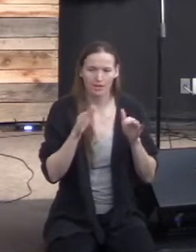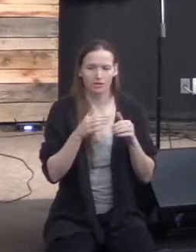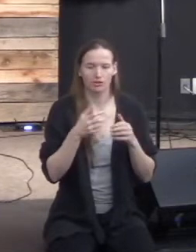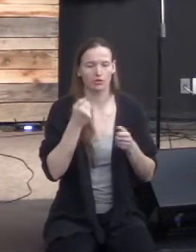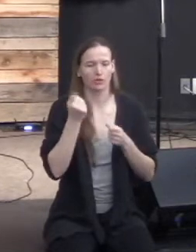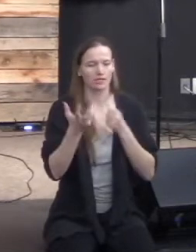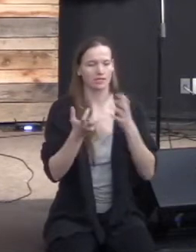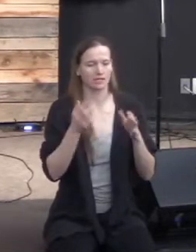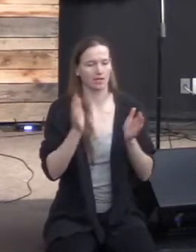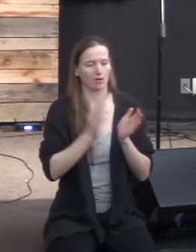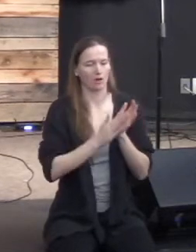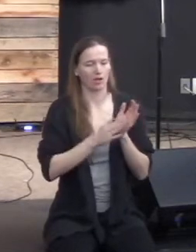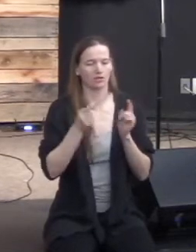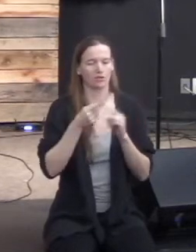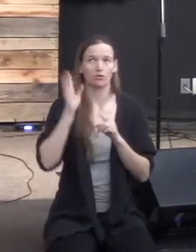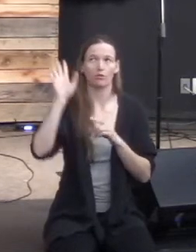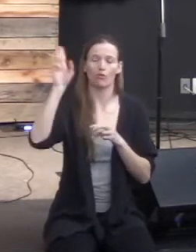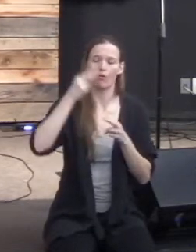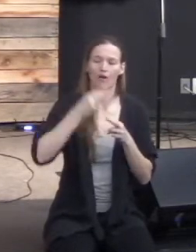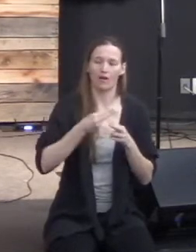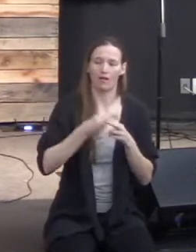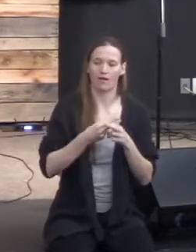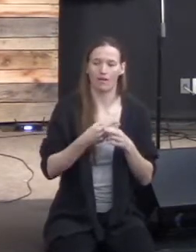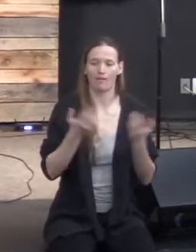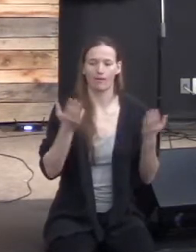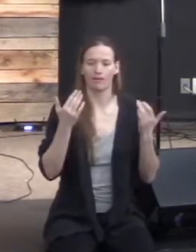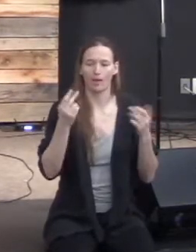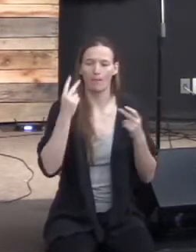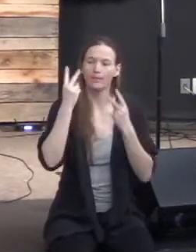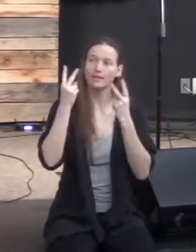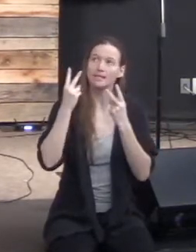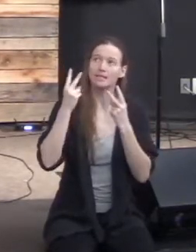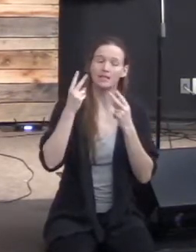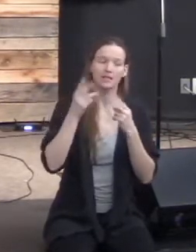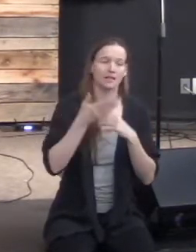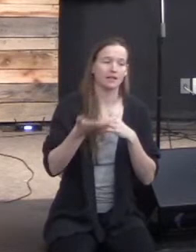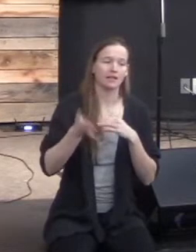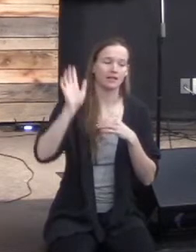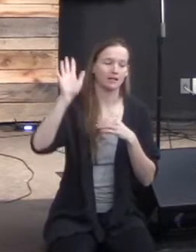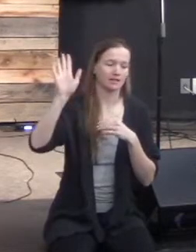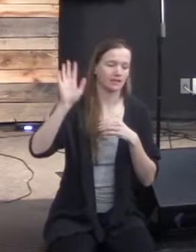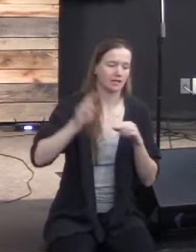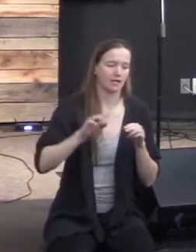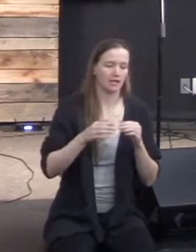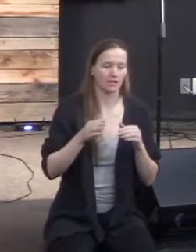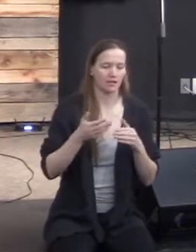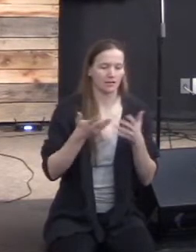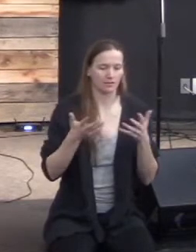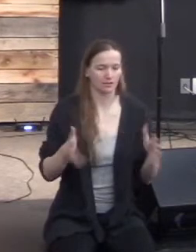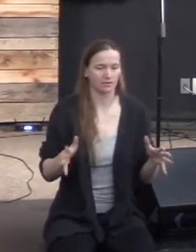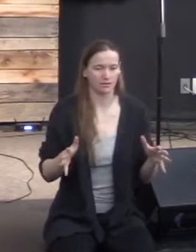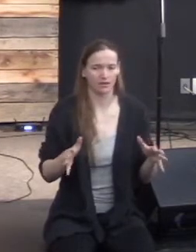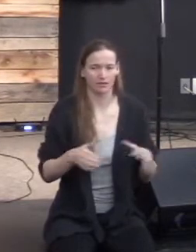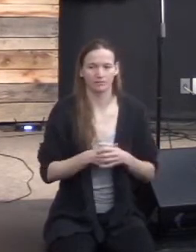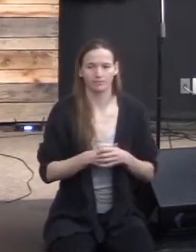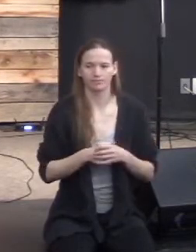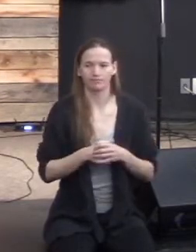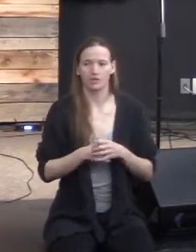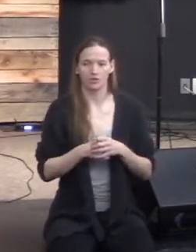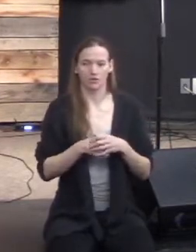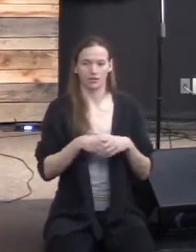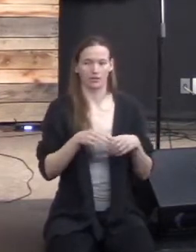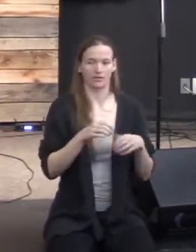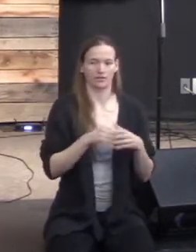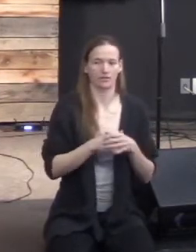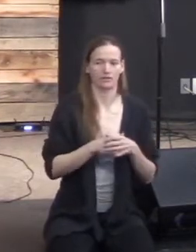what God has done, how awesome his works in man's behalf. He turned the sea into dry land. They passed through the waters